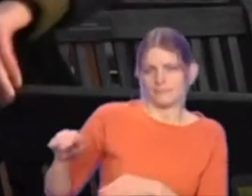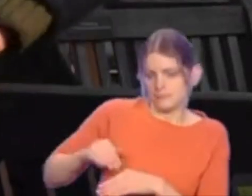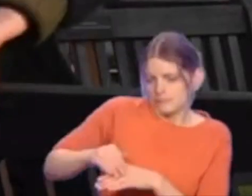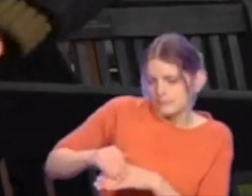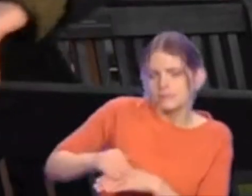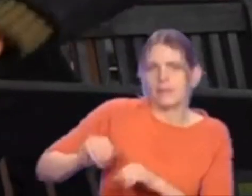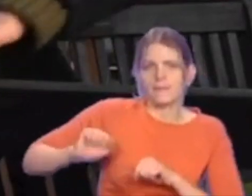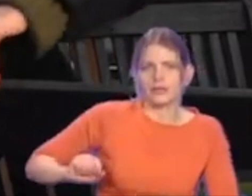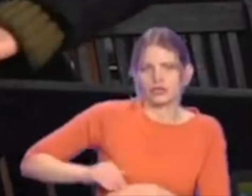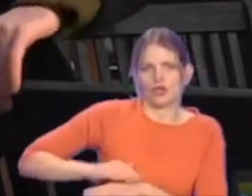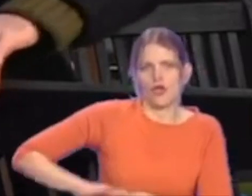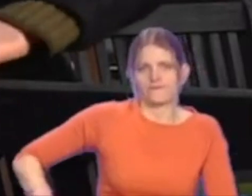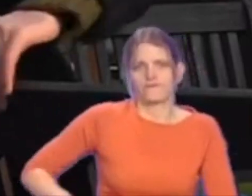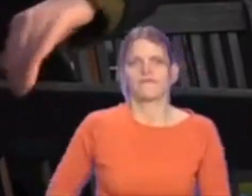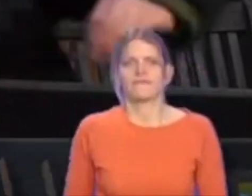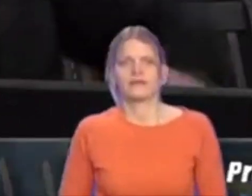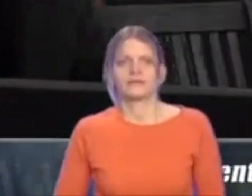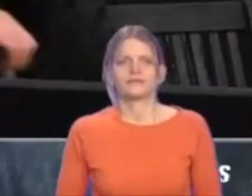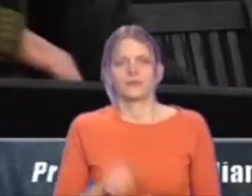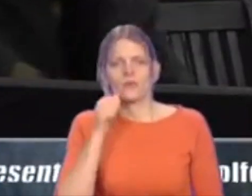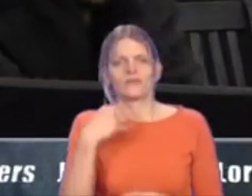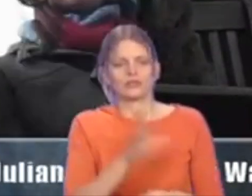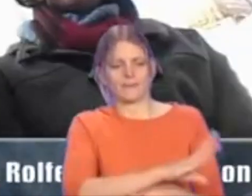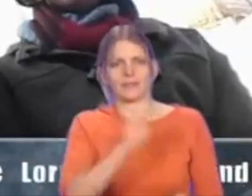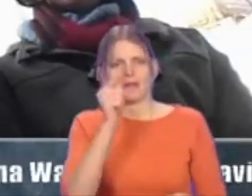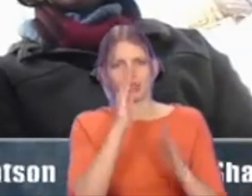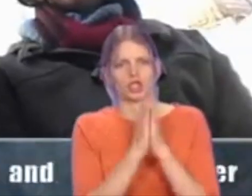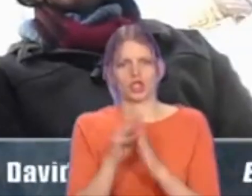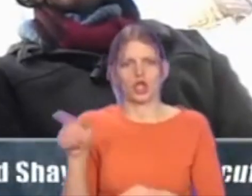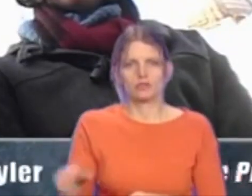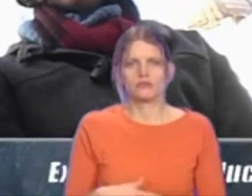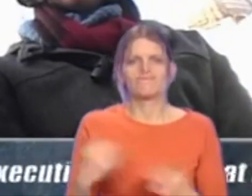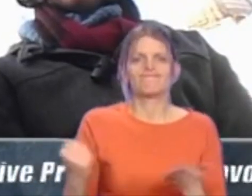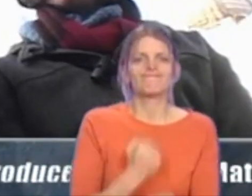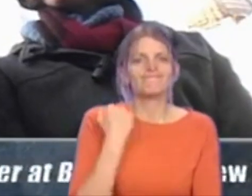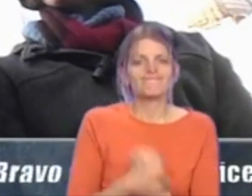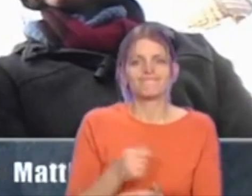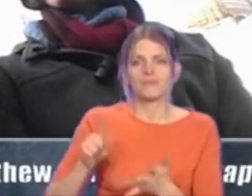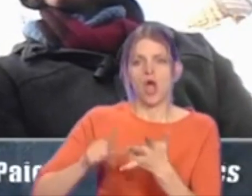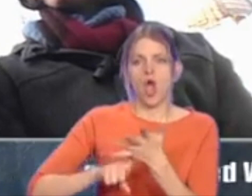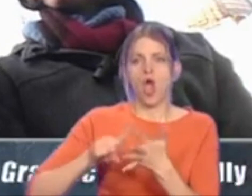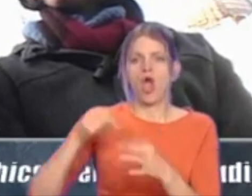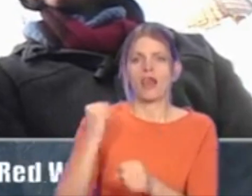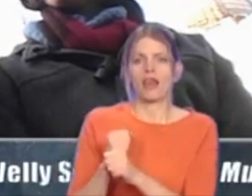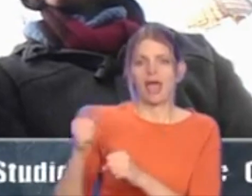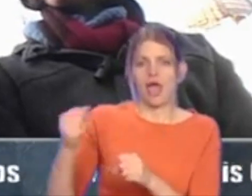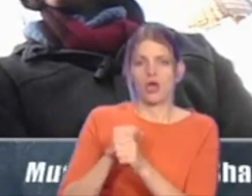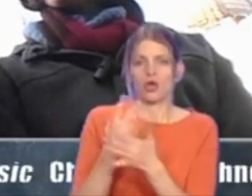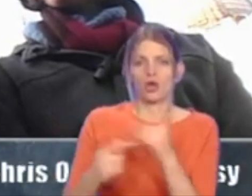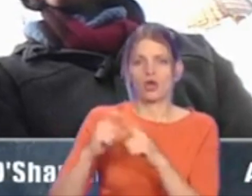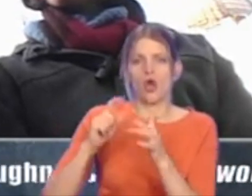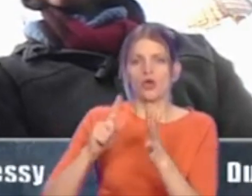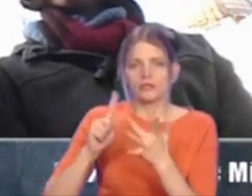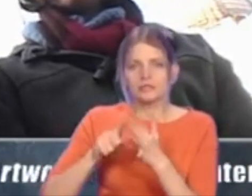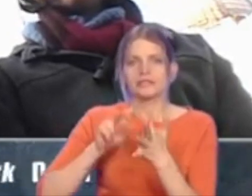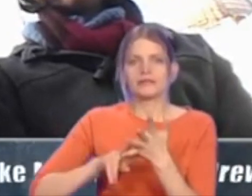once they picked up the delivery at the church. Unfortunately, neither of the locations was all that secure, as the rogue